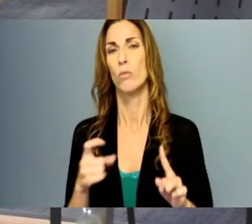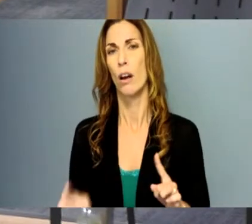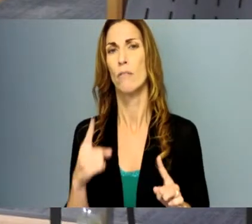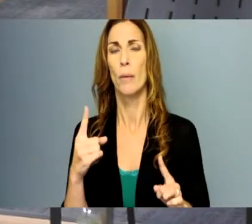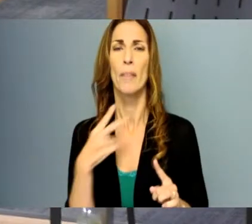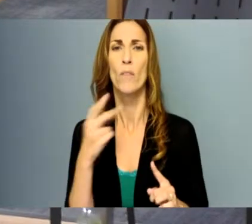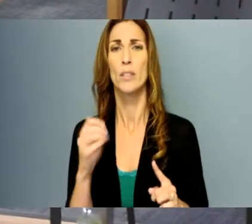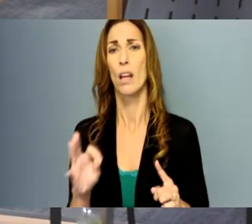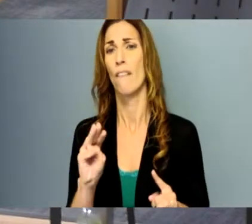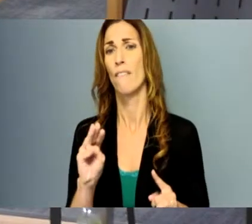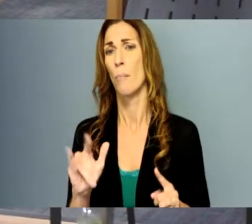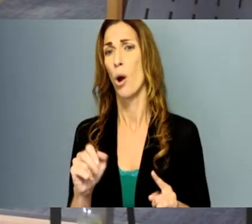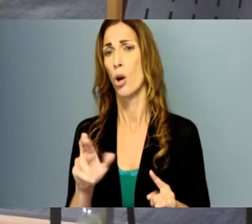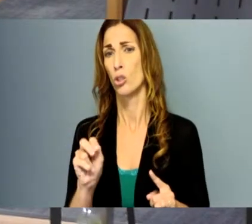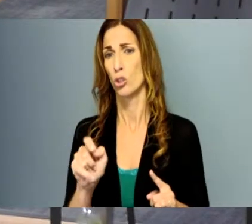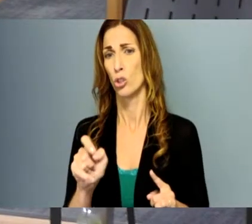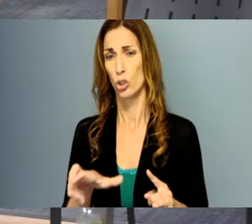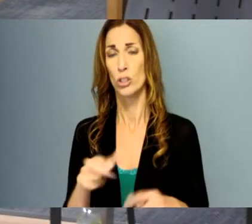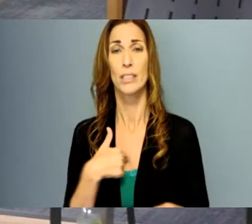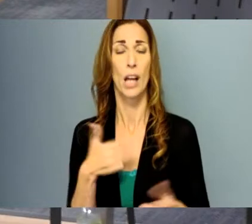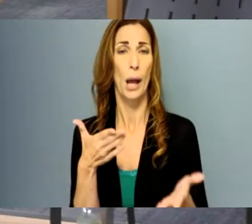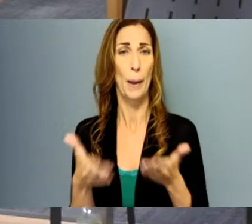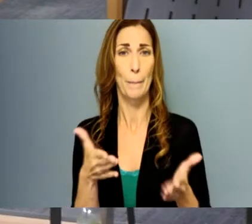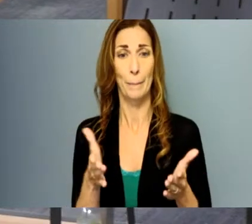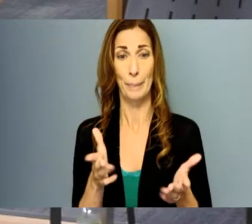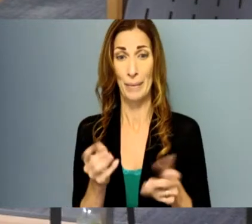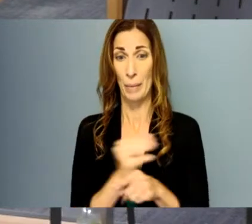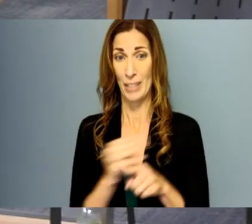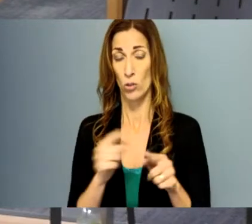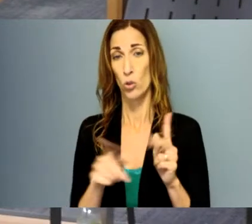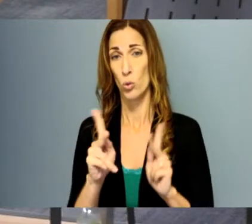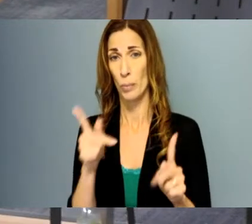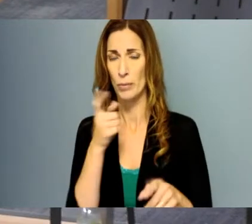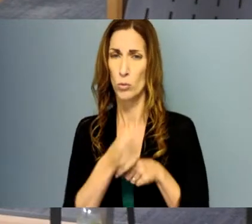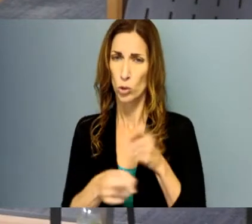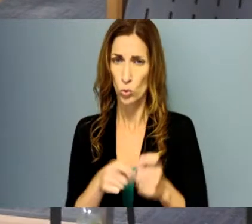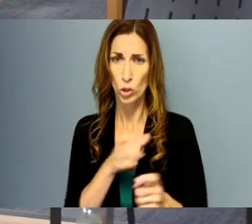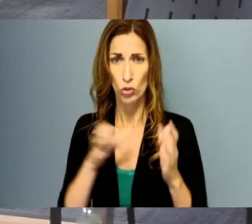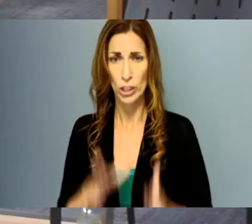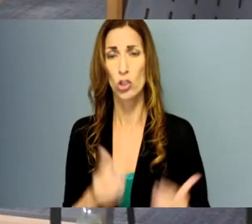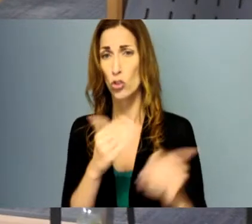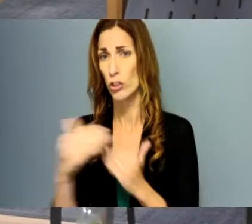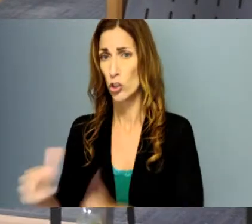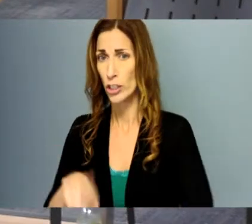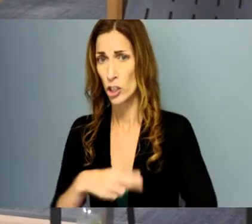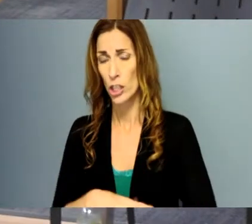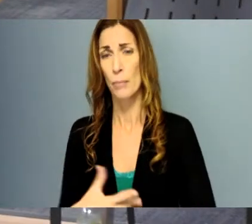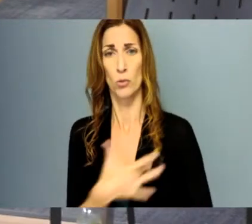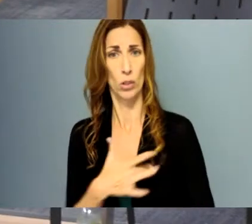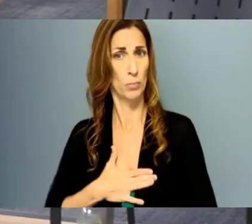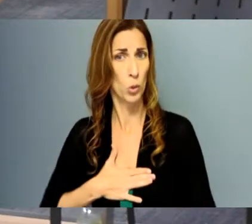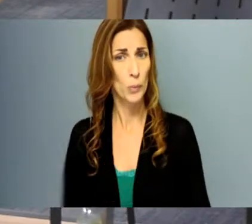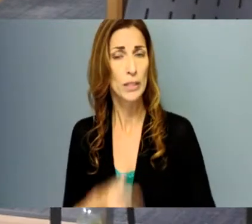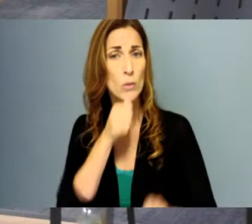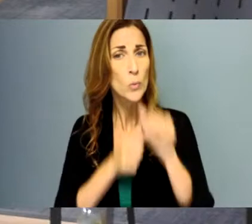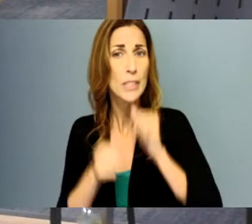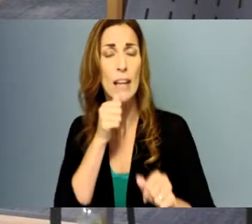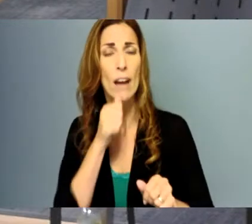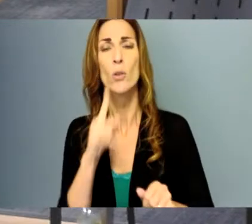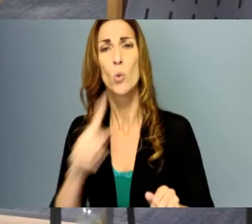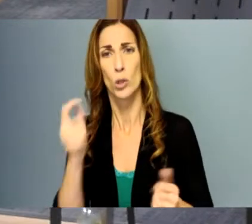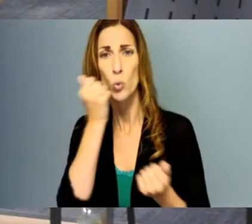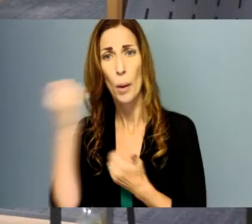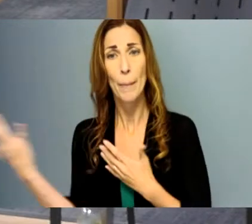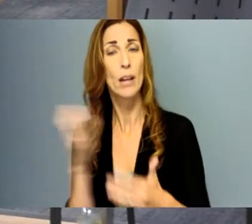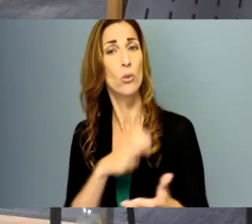Martyrs. As I minister to persecuted Christians in restricted nations, I am struck by their willingness to suffer in order to obey